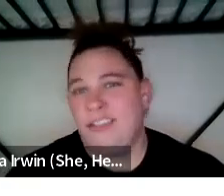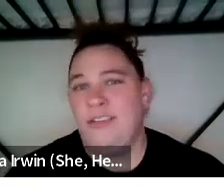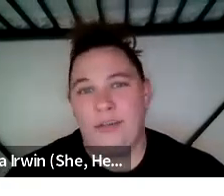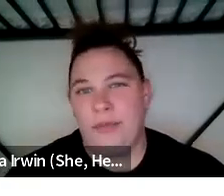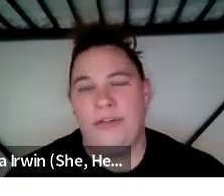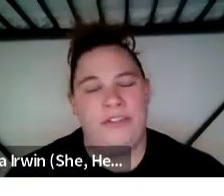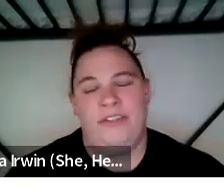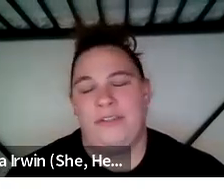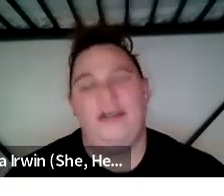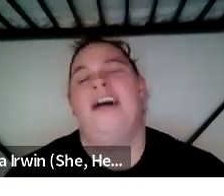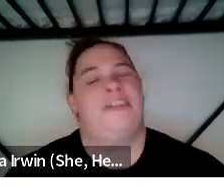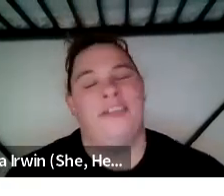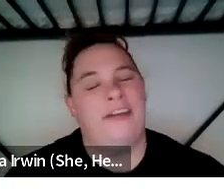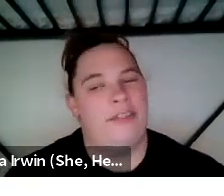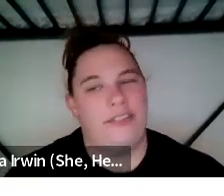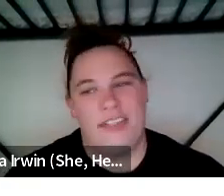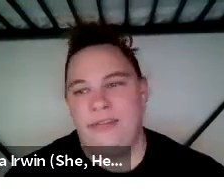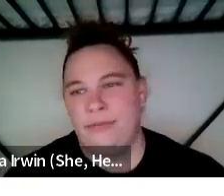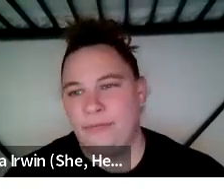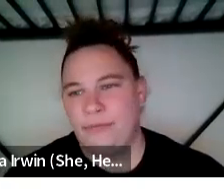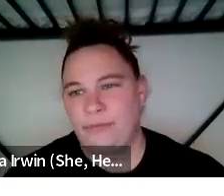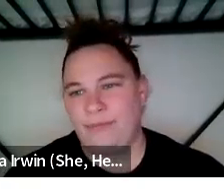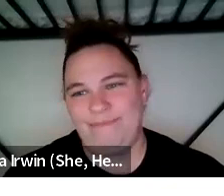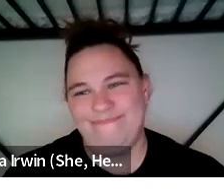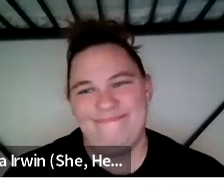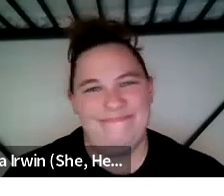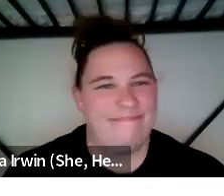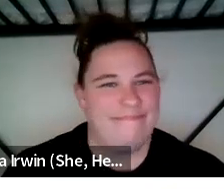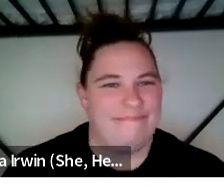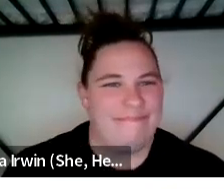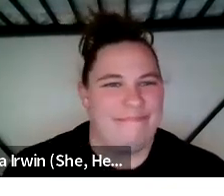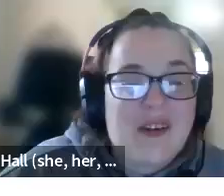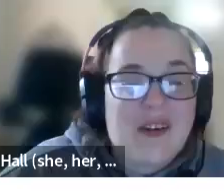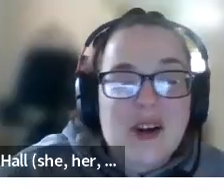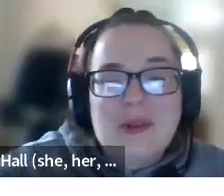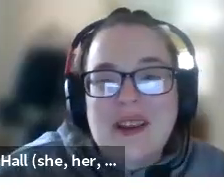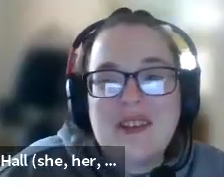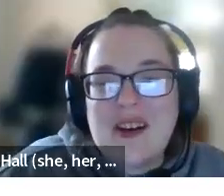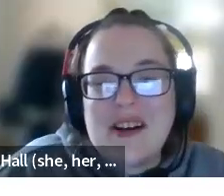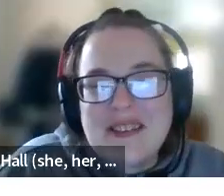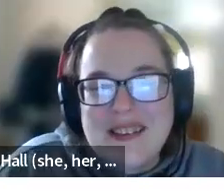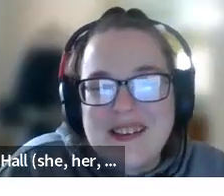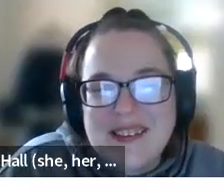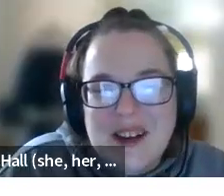green beans and cucumbers and squash and all that fun stuff. That's great that you're able to have